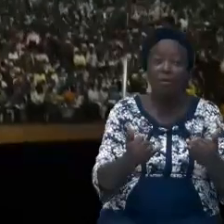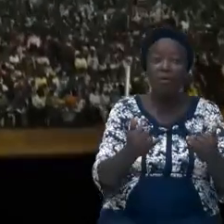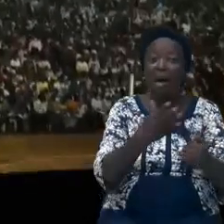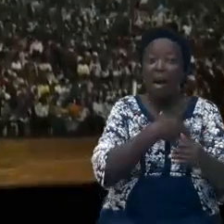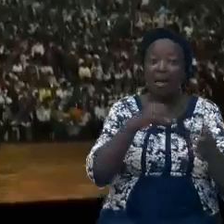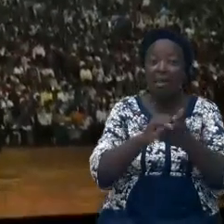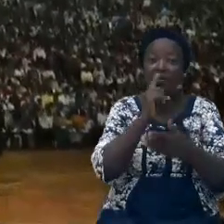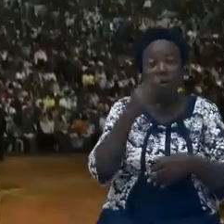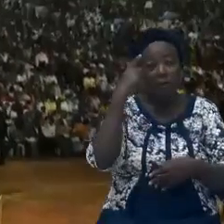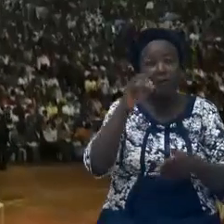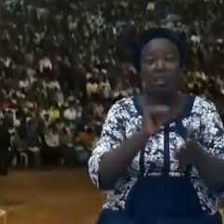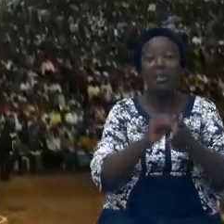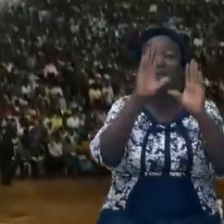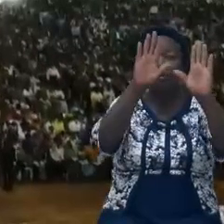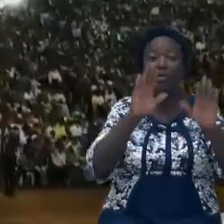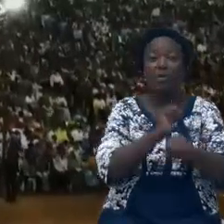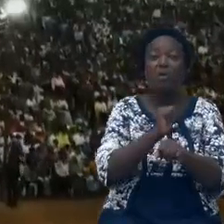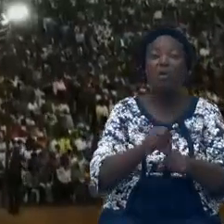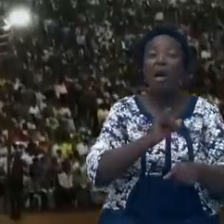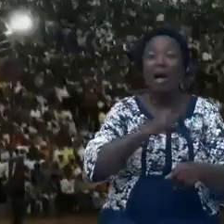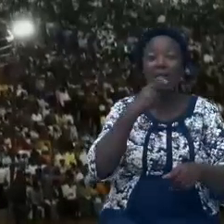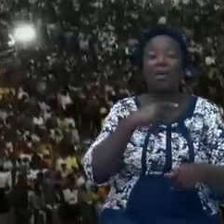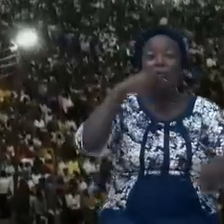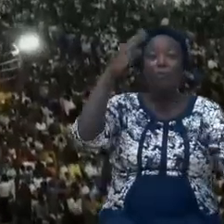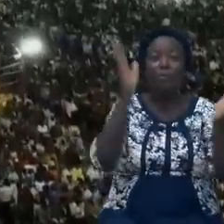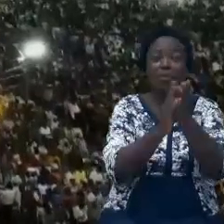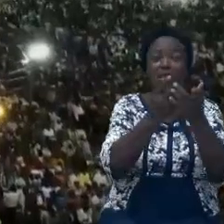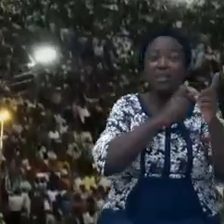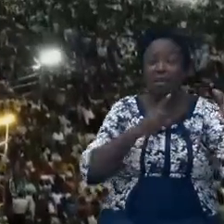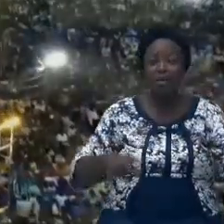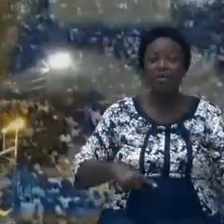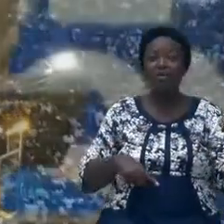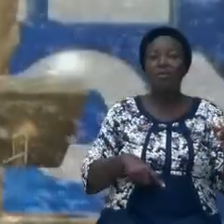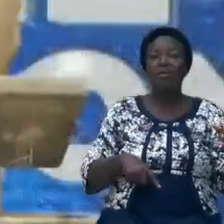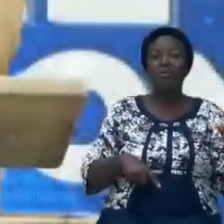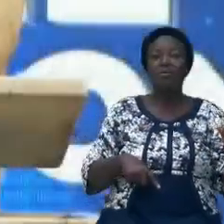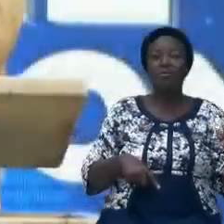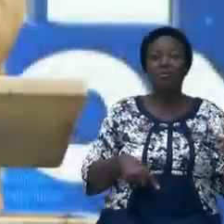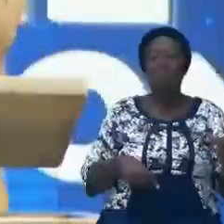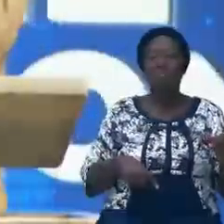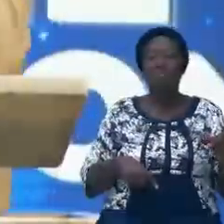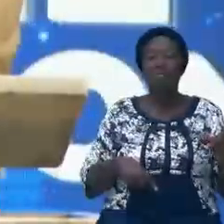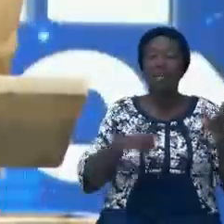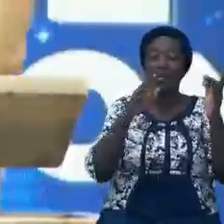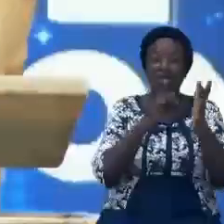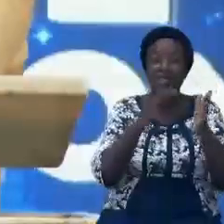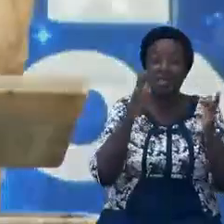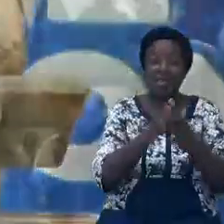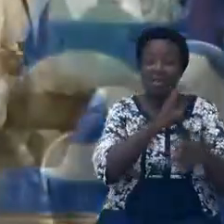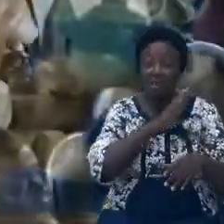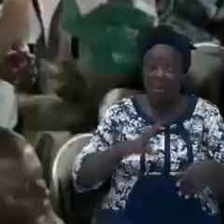If you know your miracle is right there, and you are a candidate for miracle, I said, praise